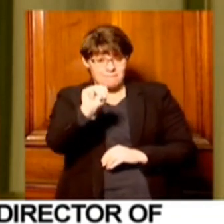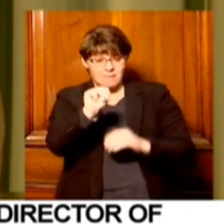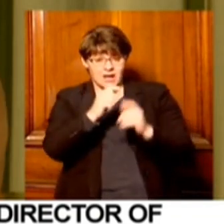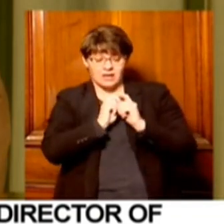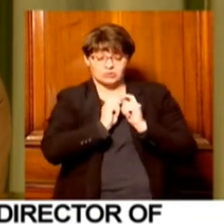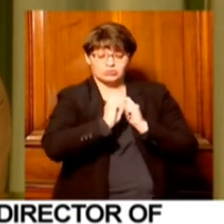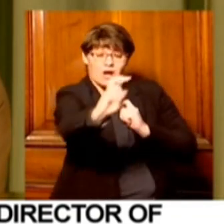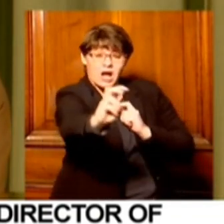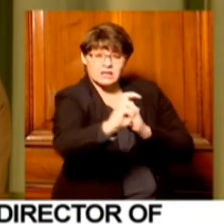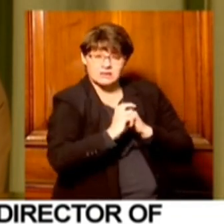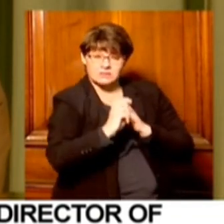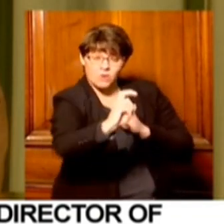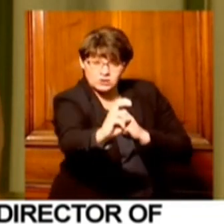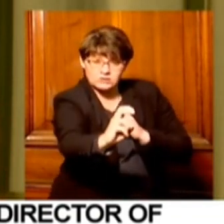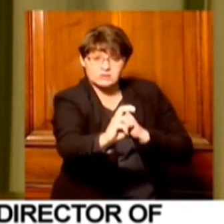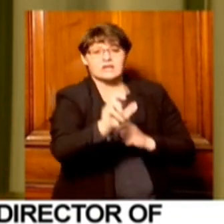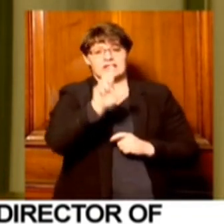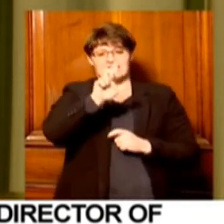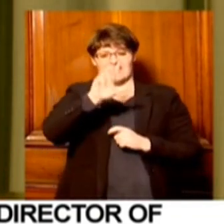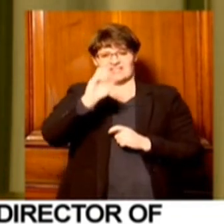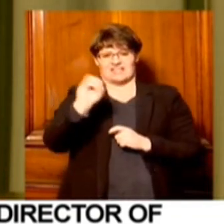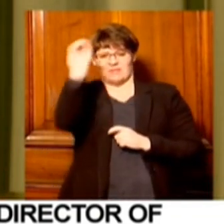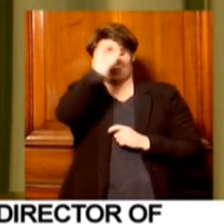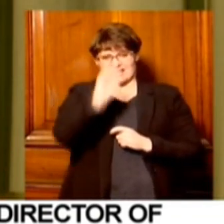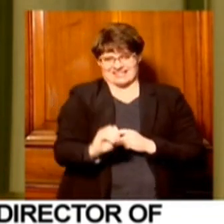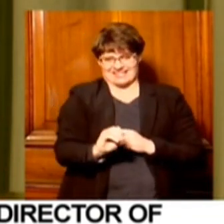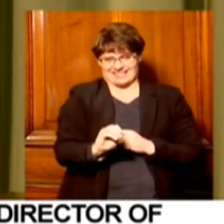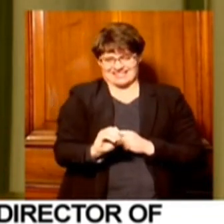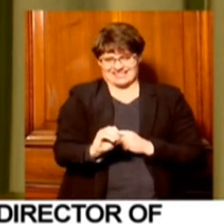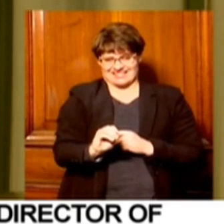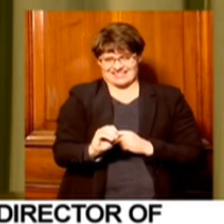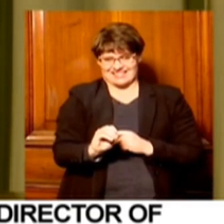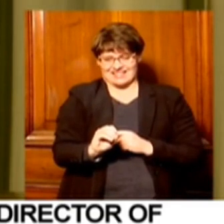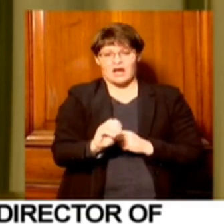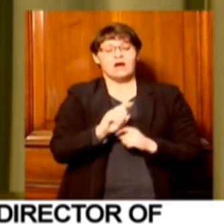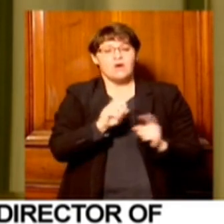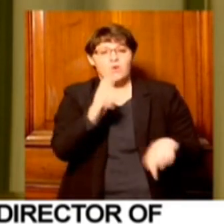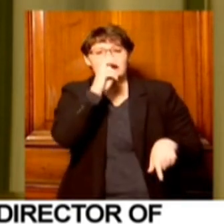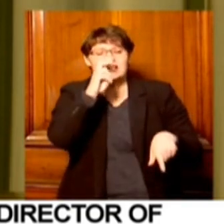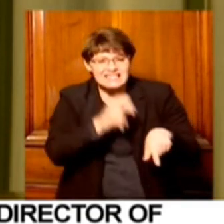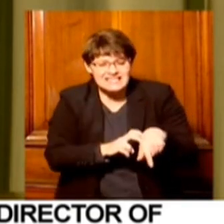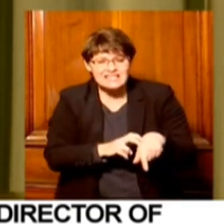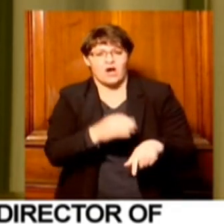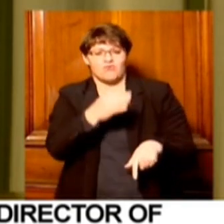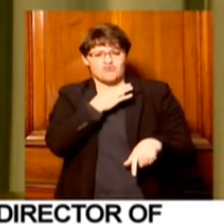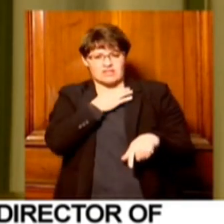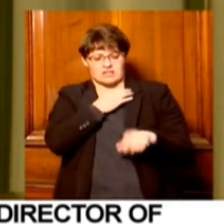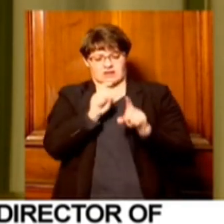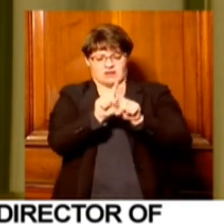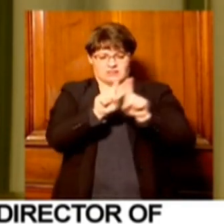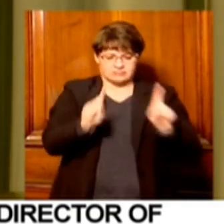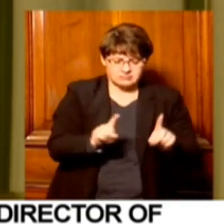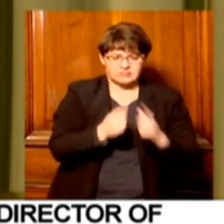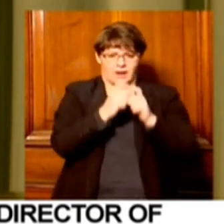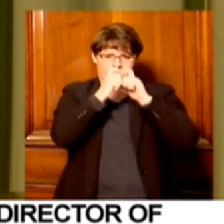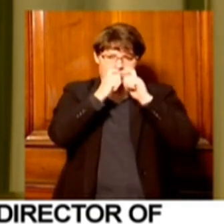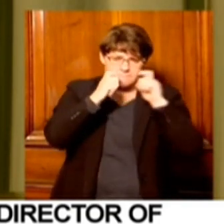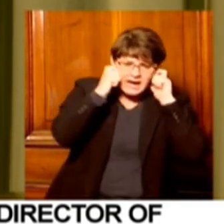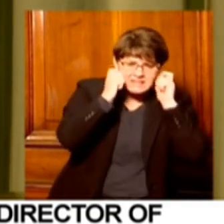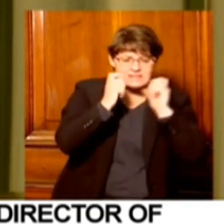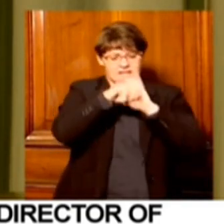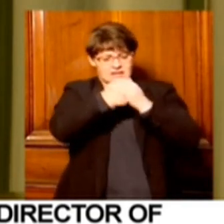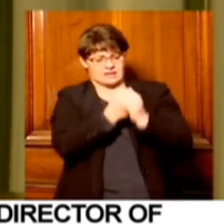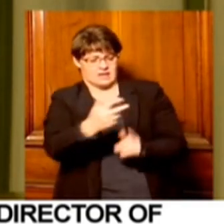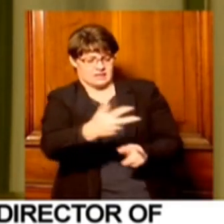70% occupancy, on condition that new risk mitigation protocols related to masks,